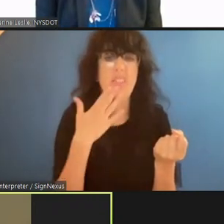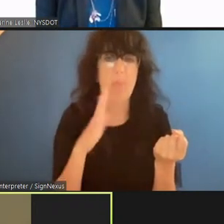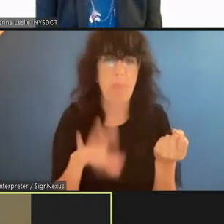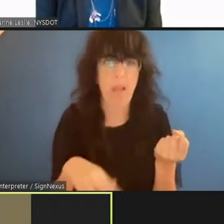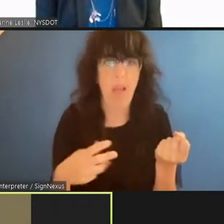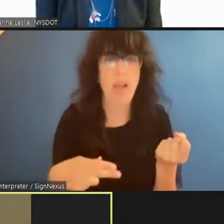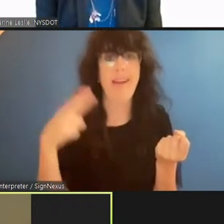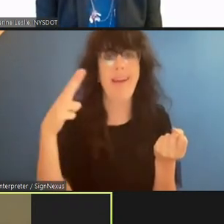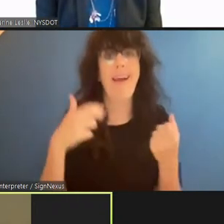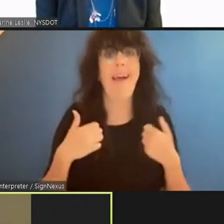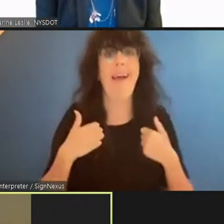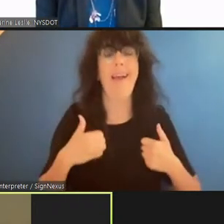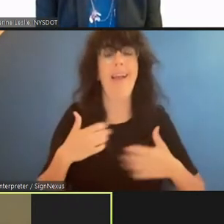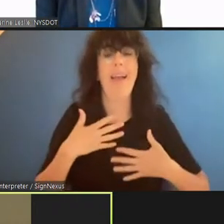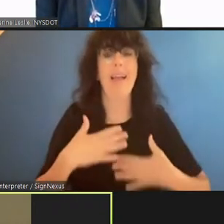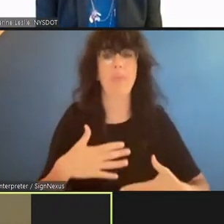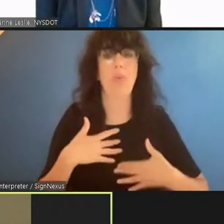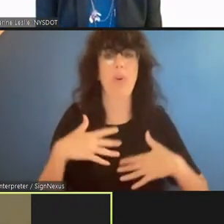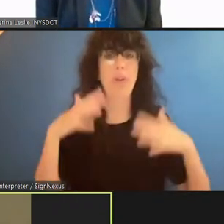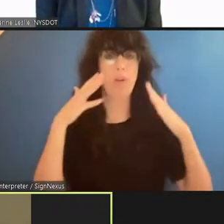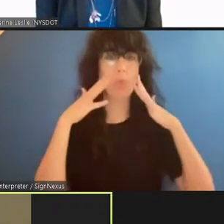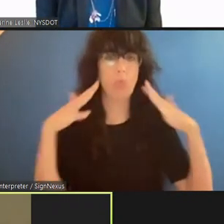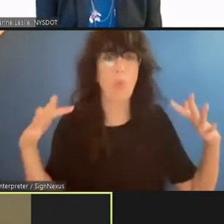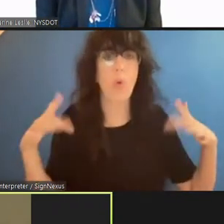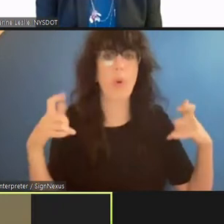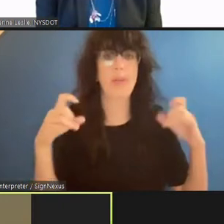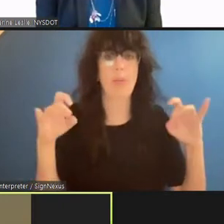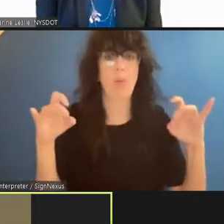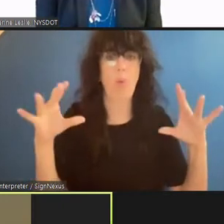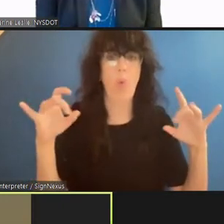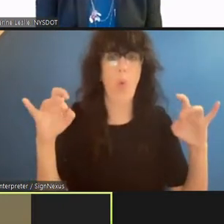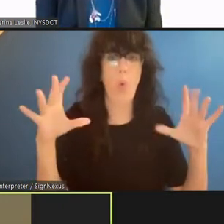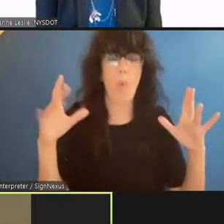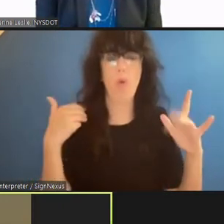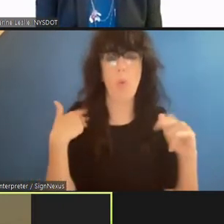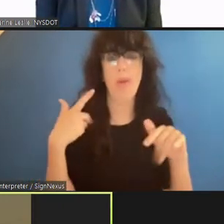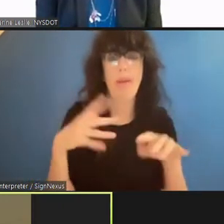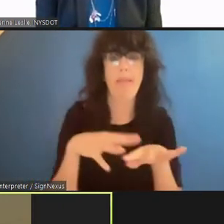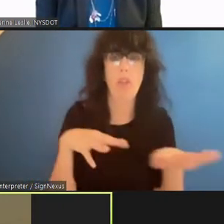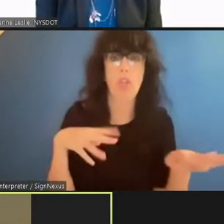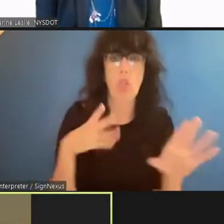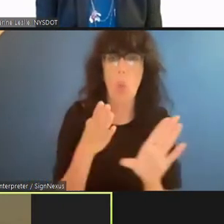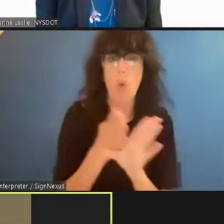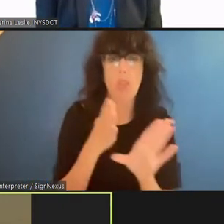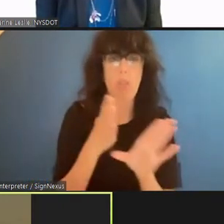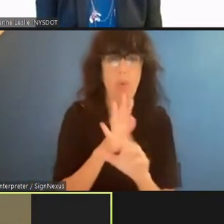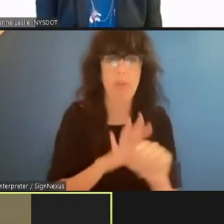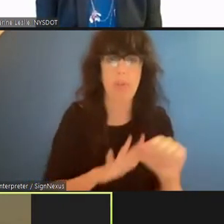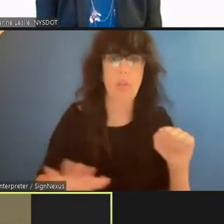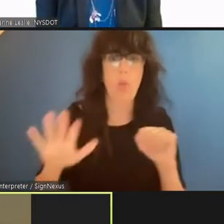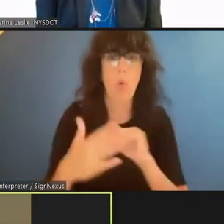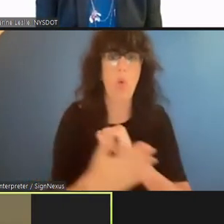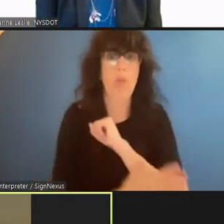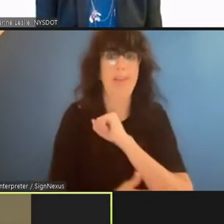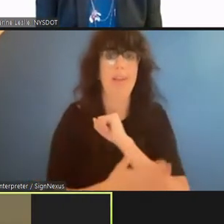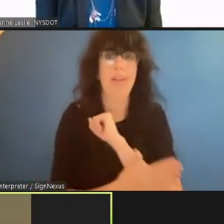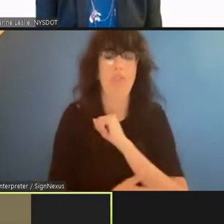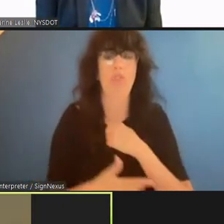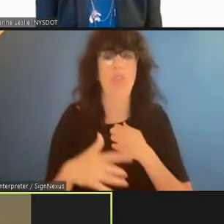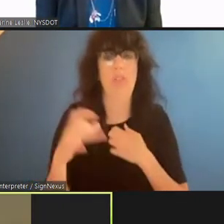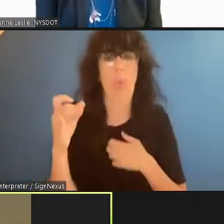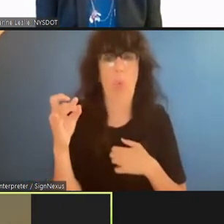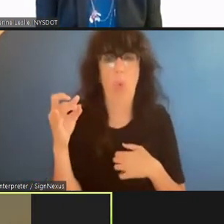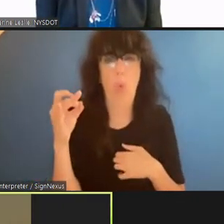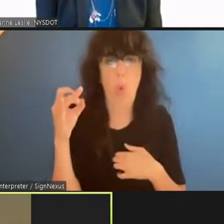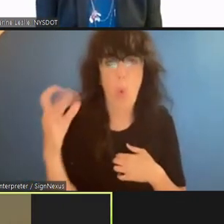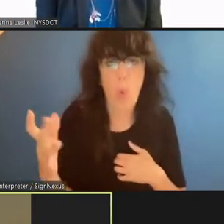asthma rates the noise pollution is terrible we have the slowest buses in the country so i'll repeat that again that's atrocious